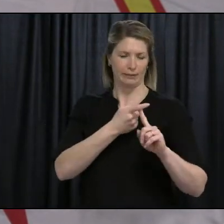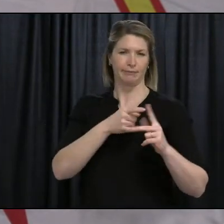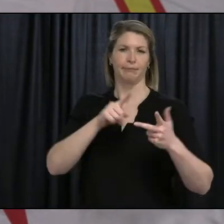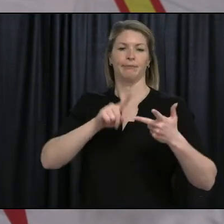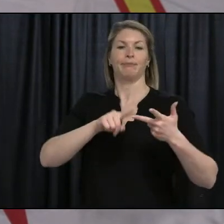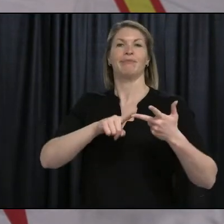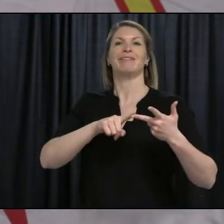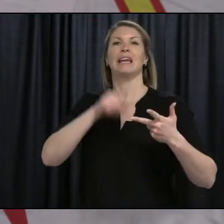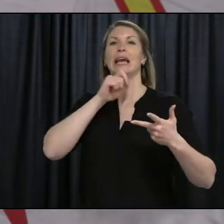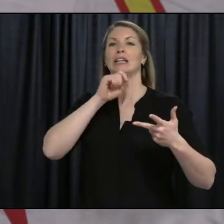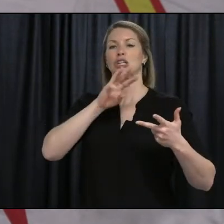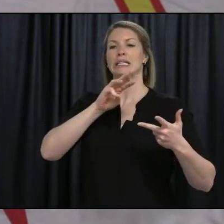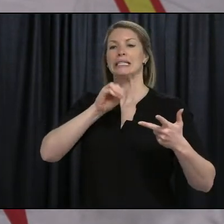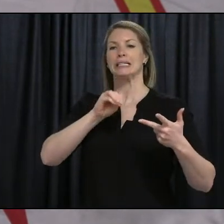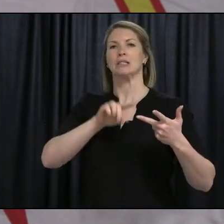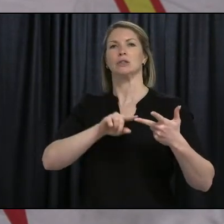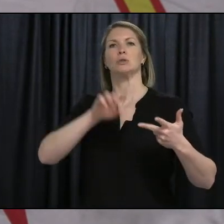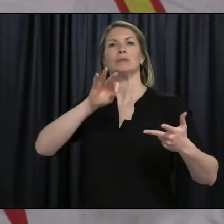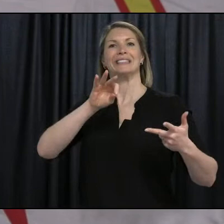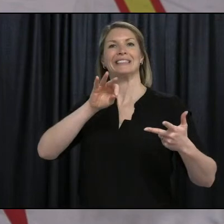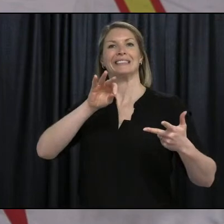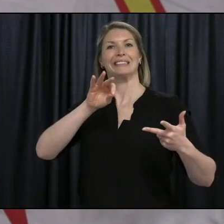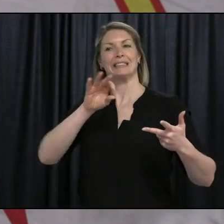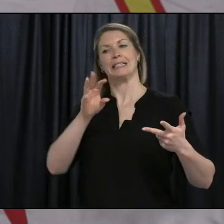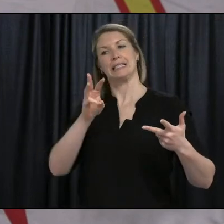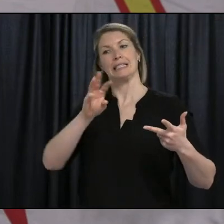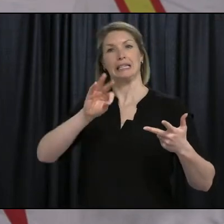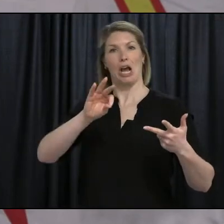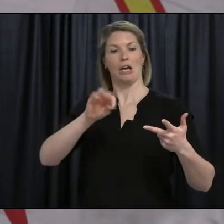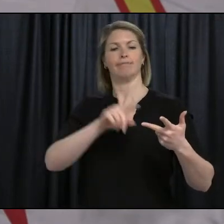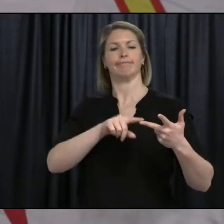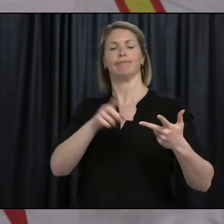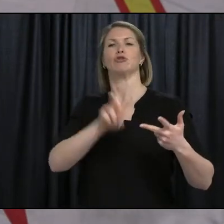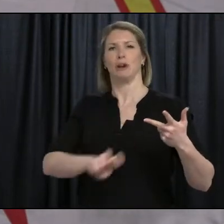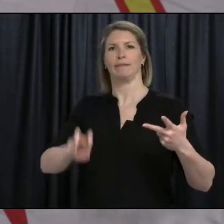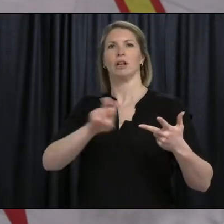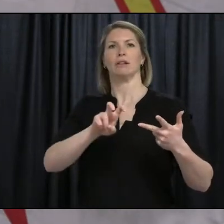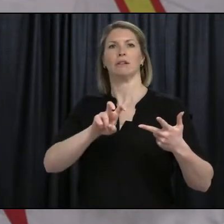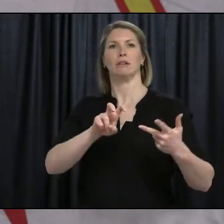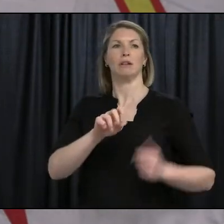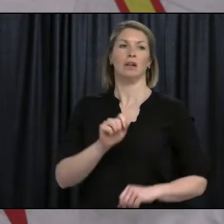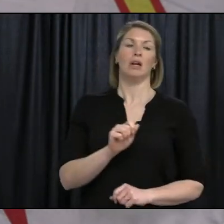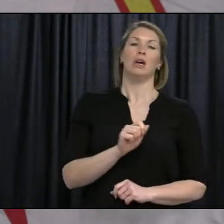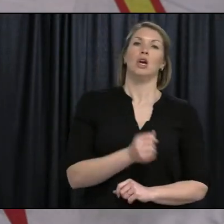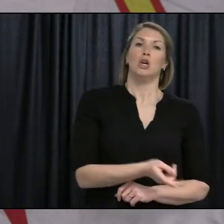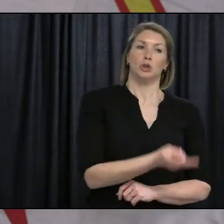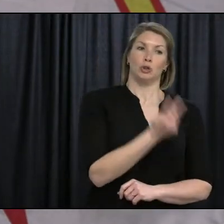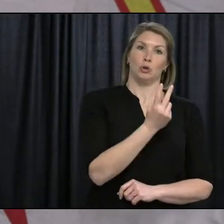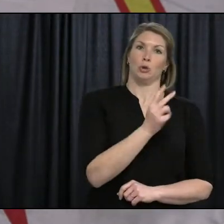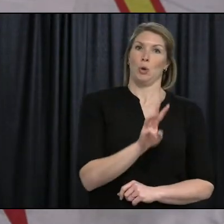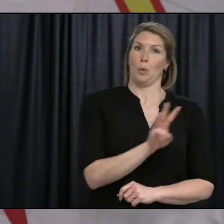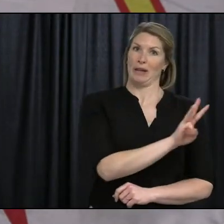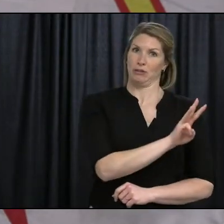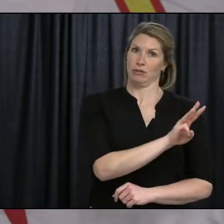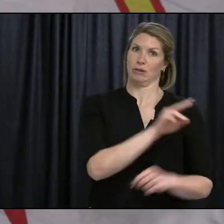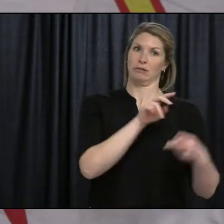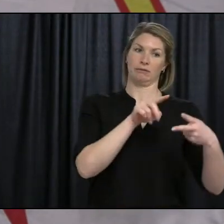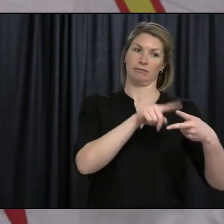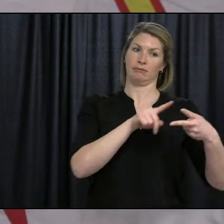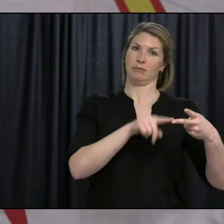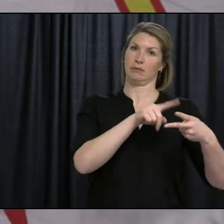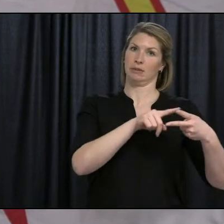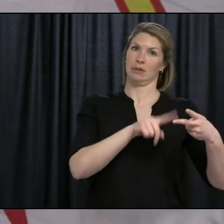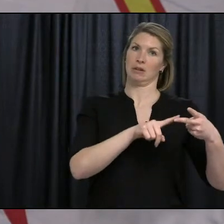of 60 and 69 and related to travel. 2 cases are in Western Health. Both are under the age of 20, and both